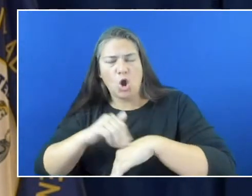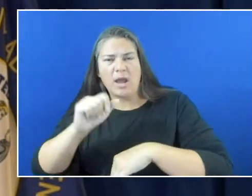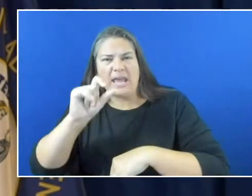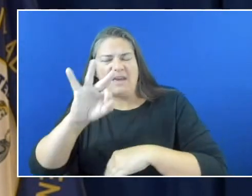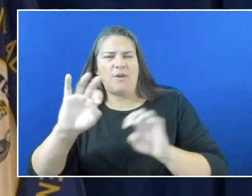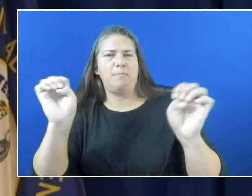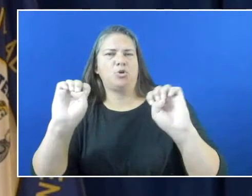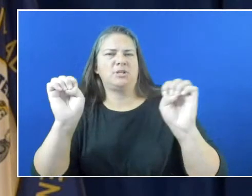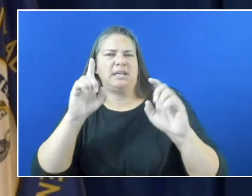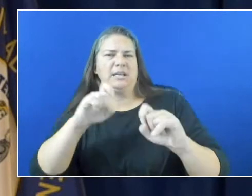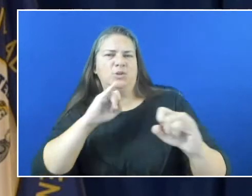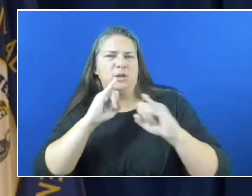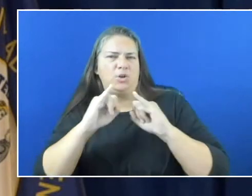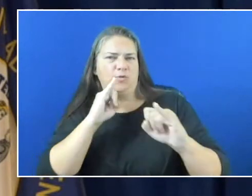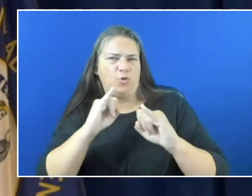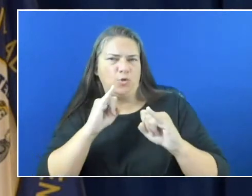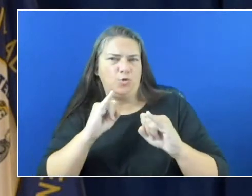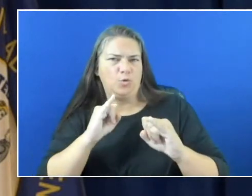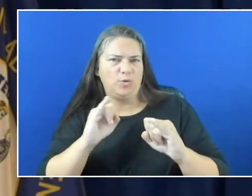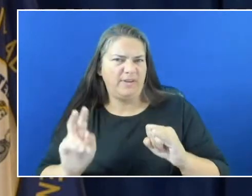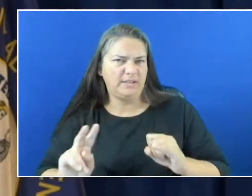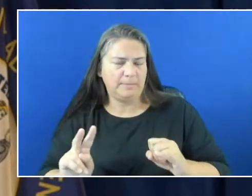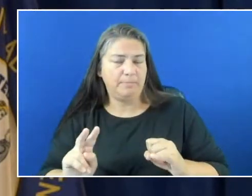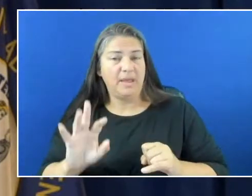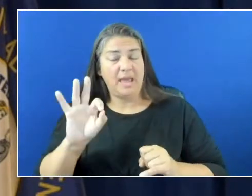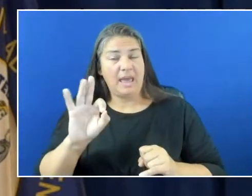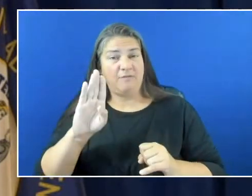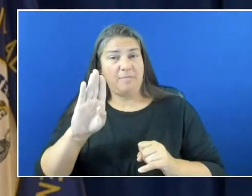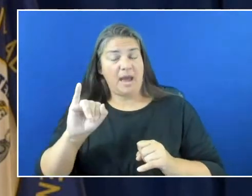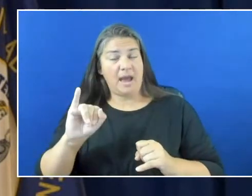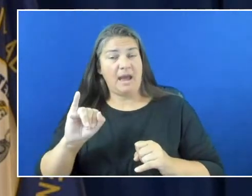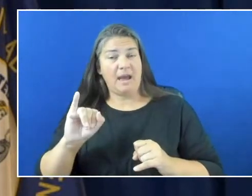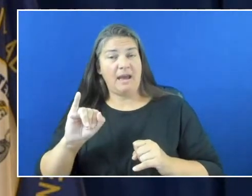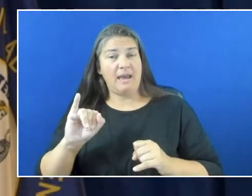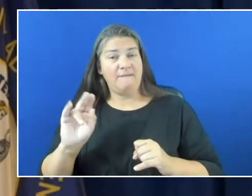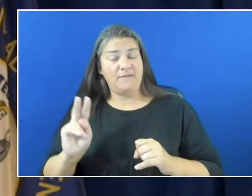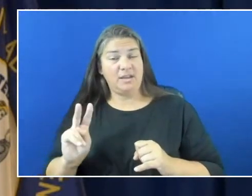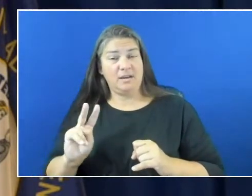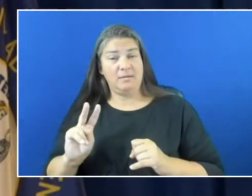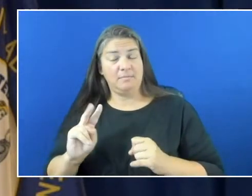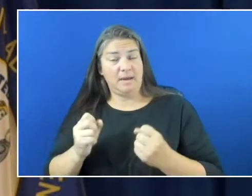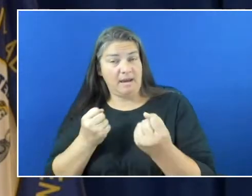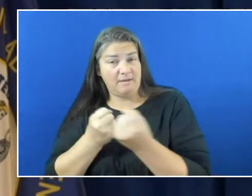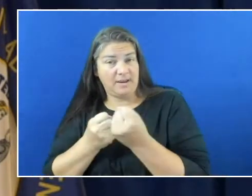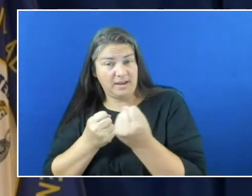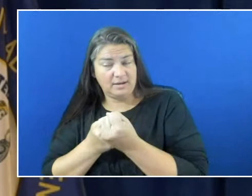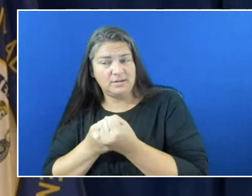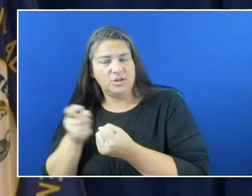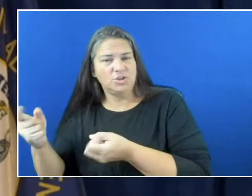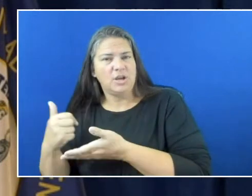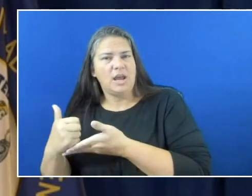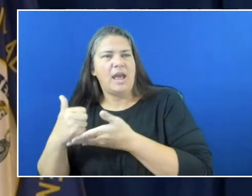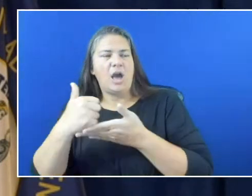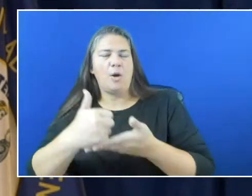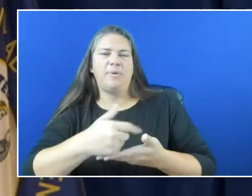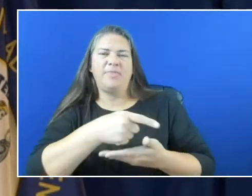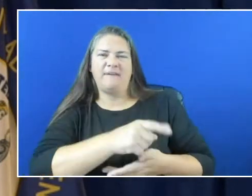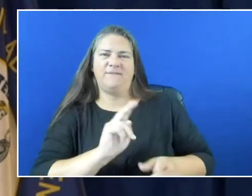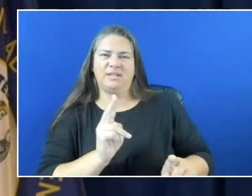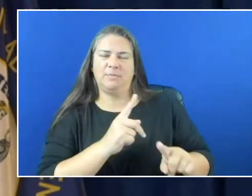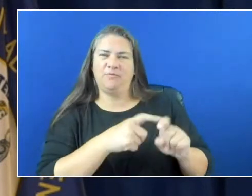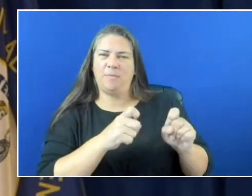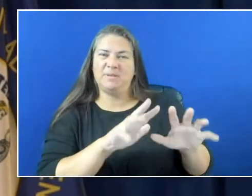interviews. The FBI Victims Advocate, Dua Karishi, assisted a massage parlor victim and with the help of